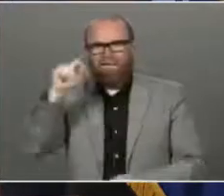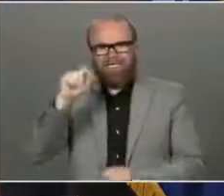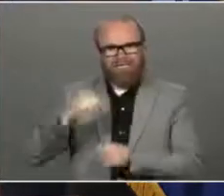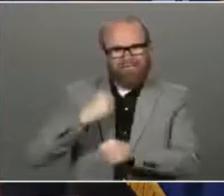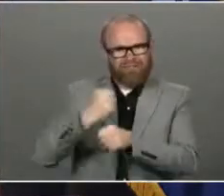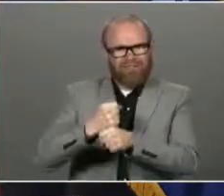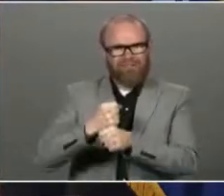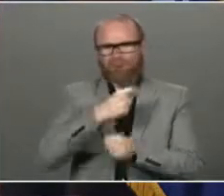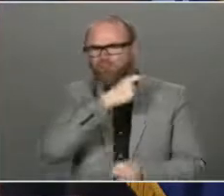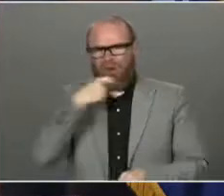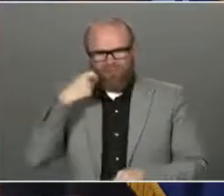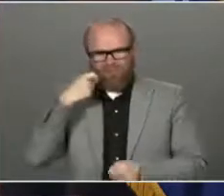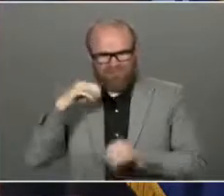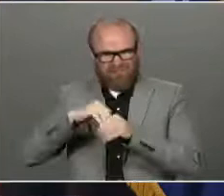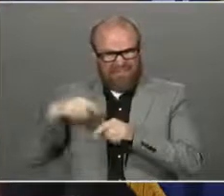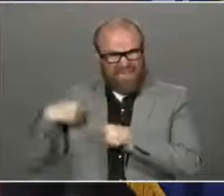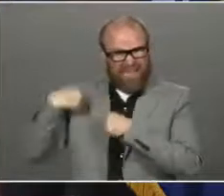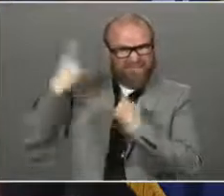years.